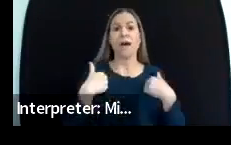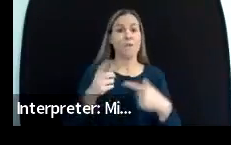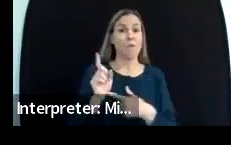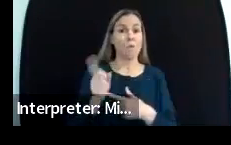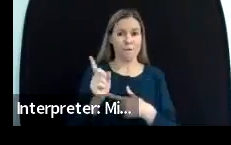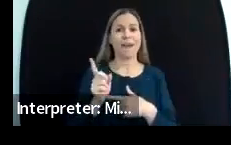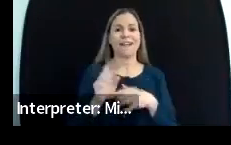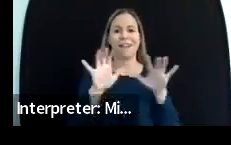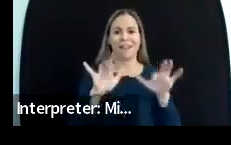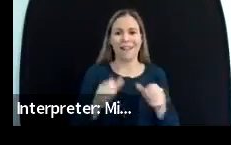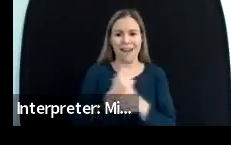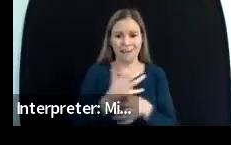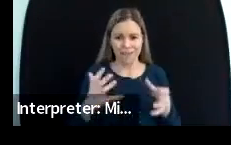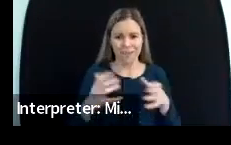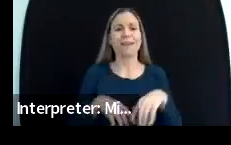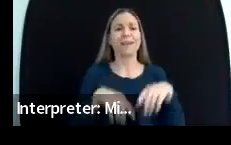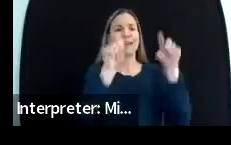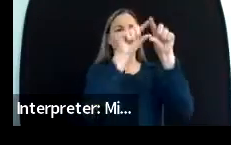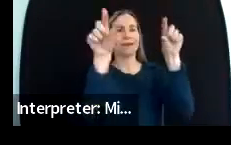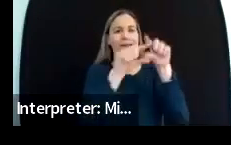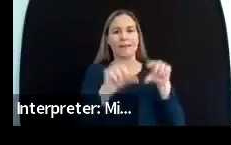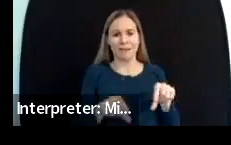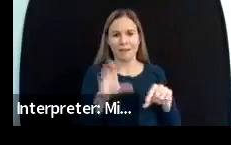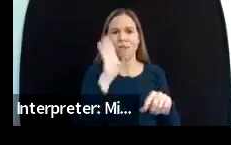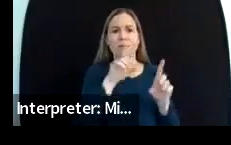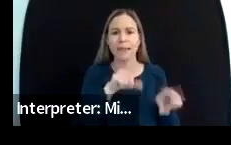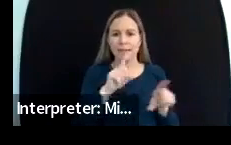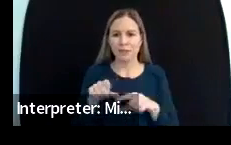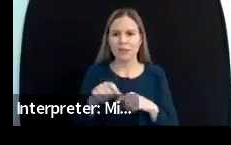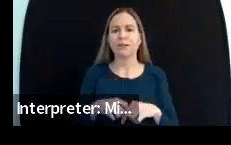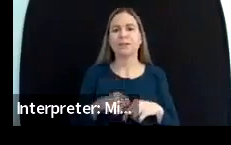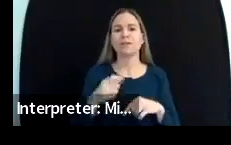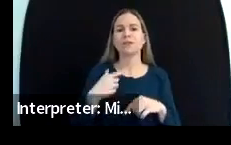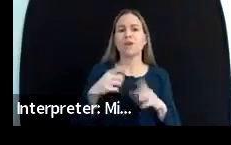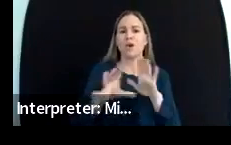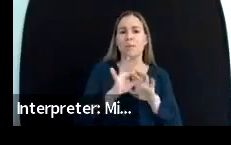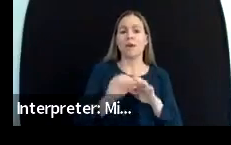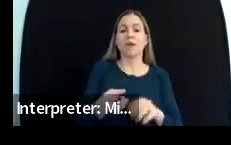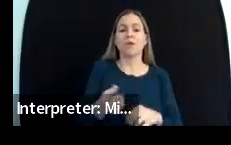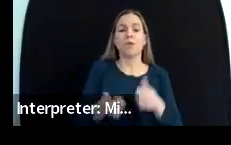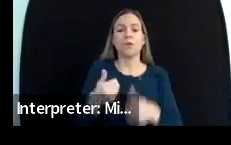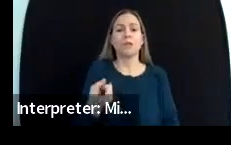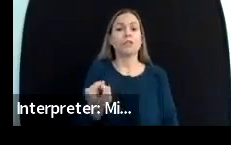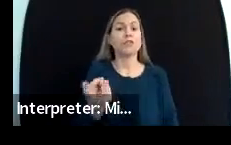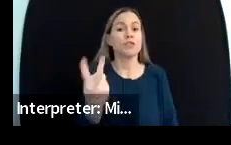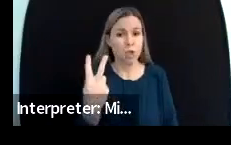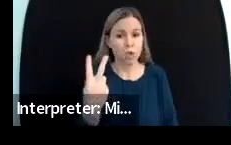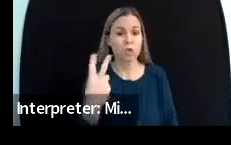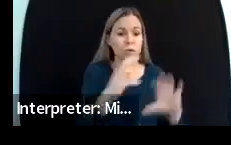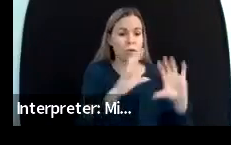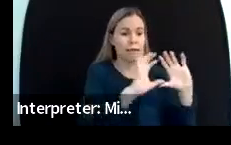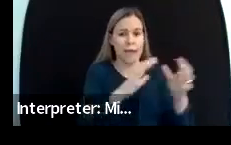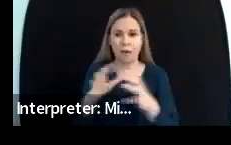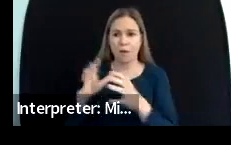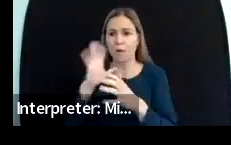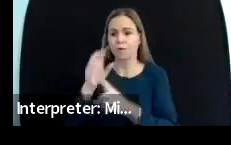of fields. We'll ask which 2 categories of social determinants of health do you think affect opioid use disorder specifically